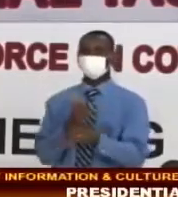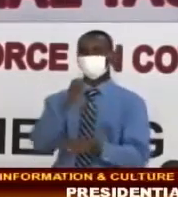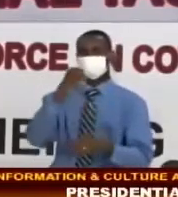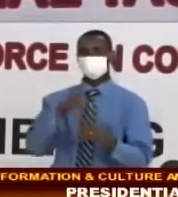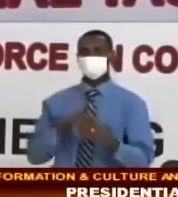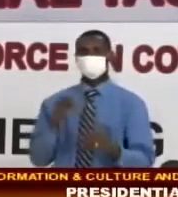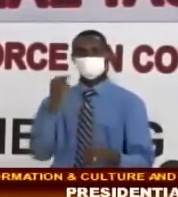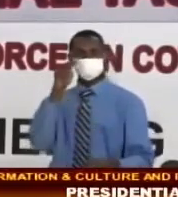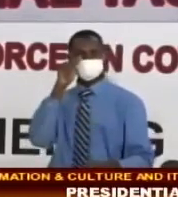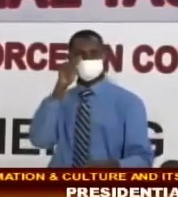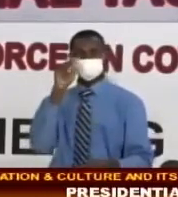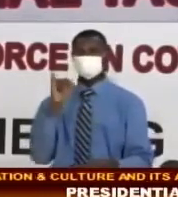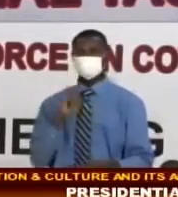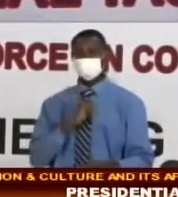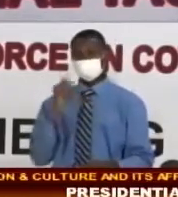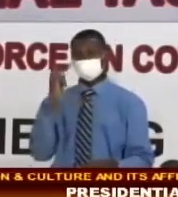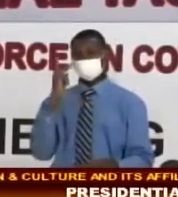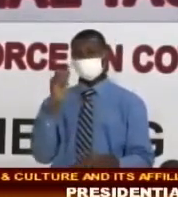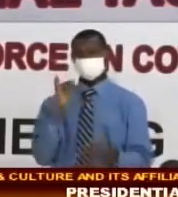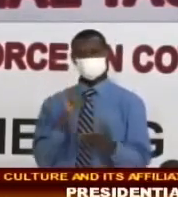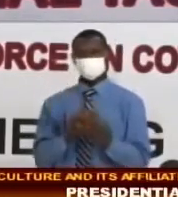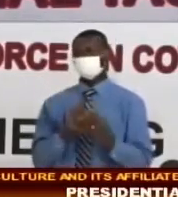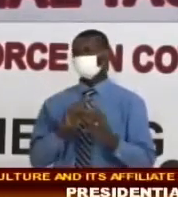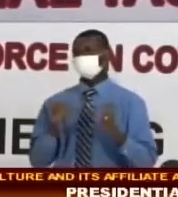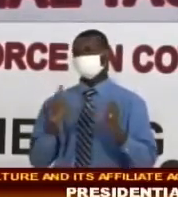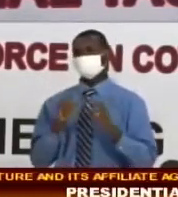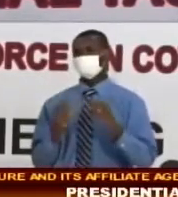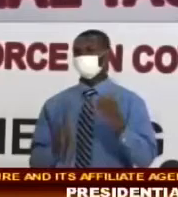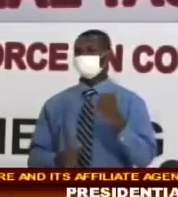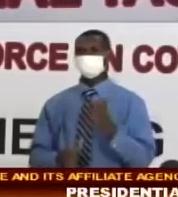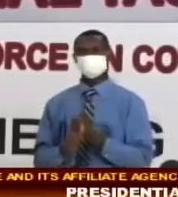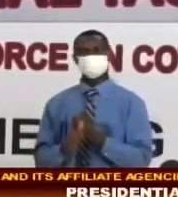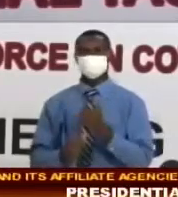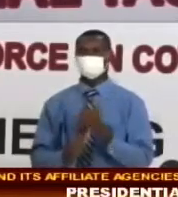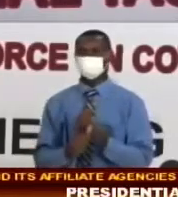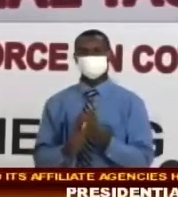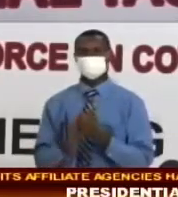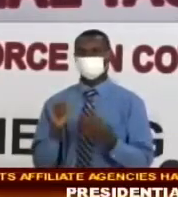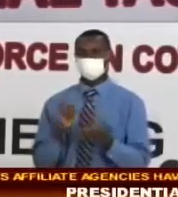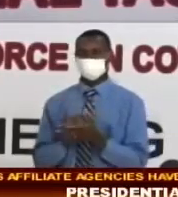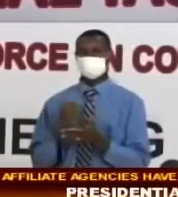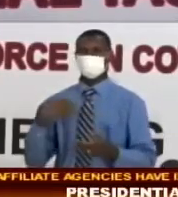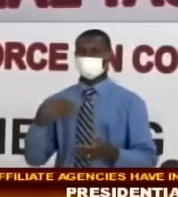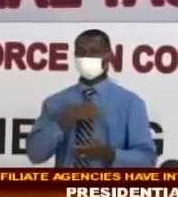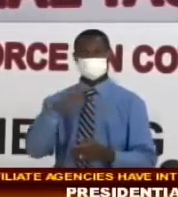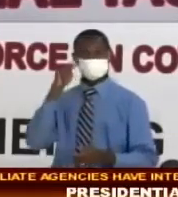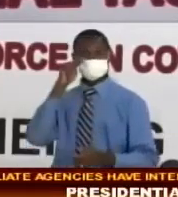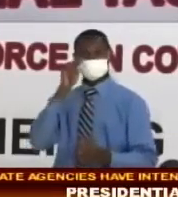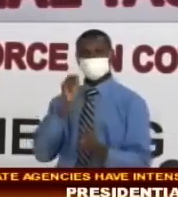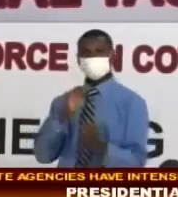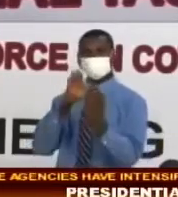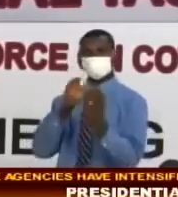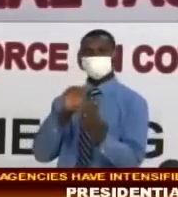that to be one of the most dangerous wars that this country is facing today.